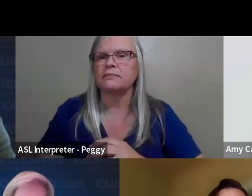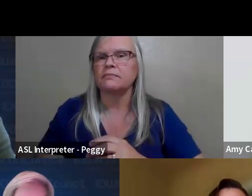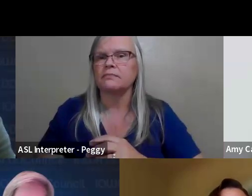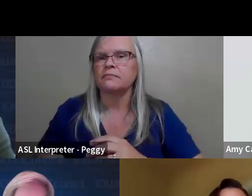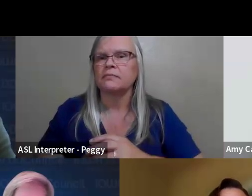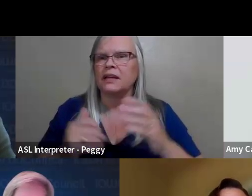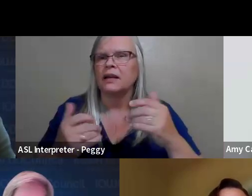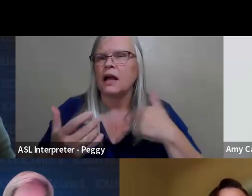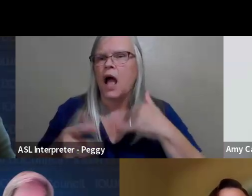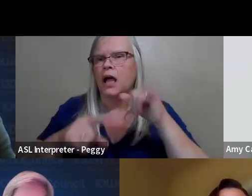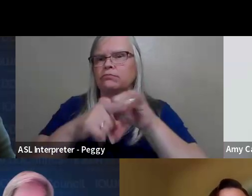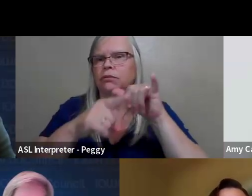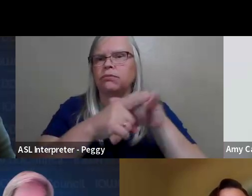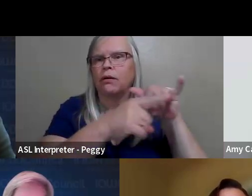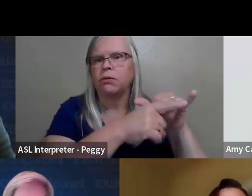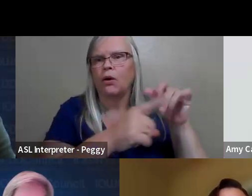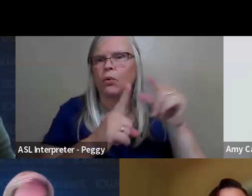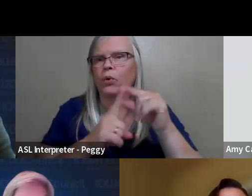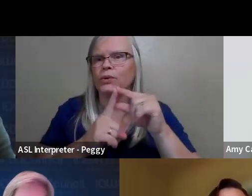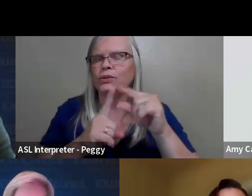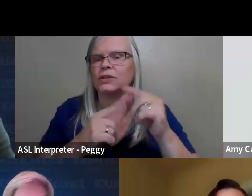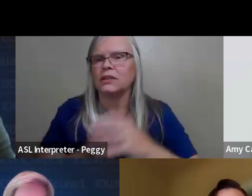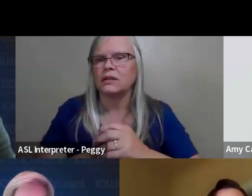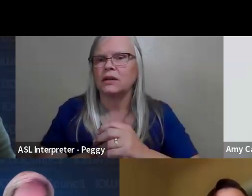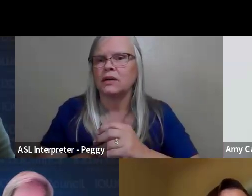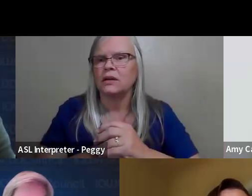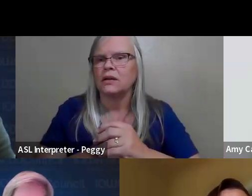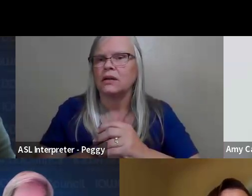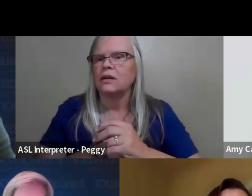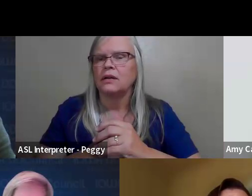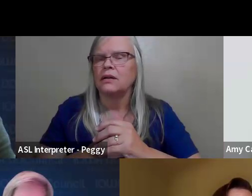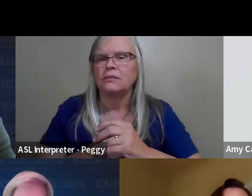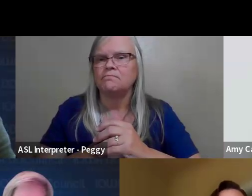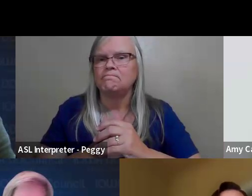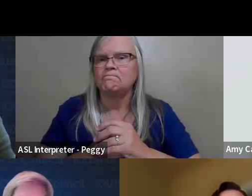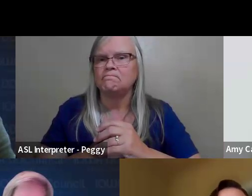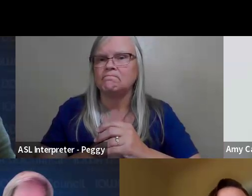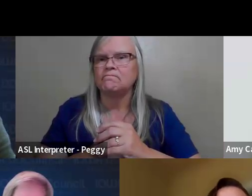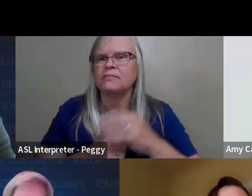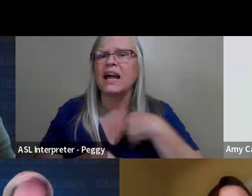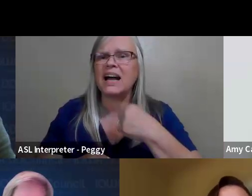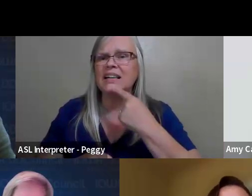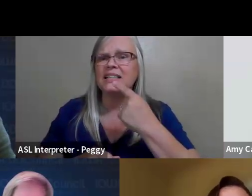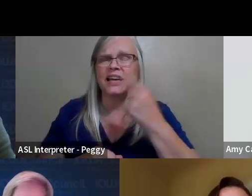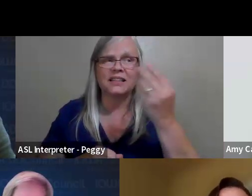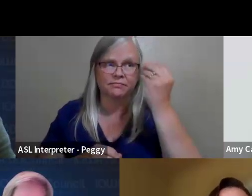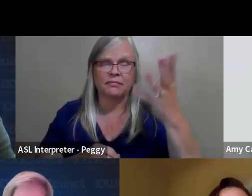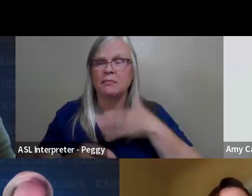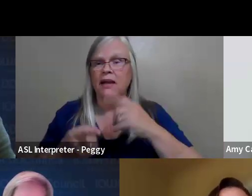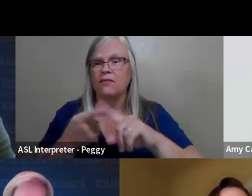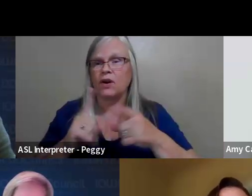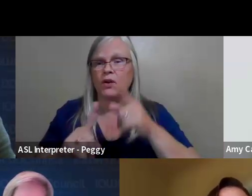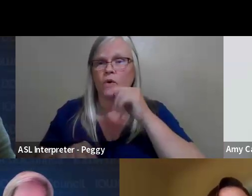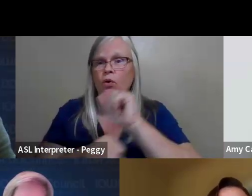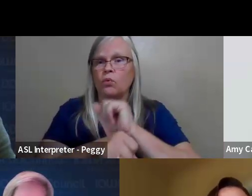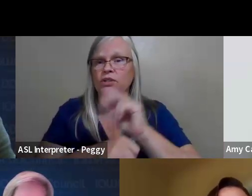I use big words. I don't want to use a big word. It's not making serious. I said this to a friend of mine who works for